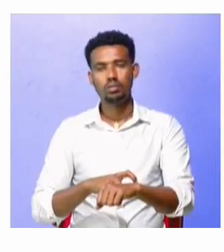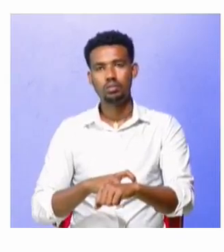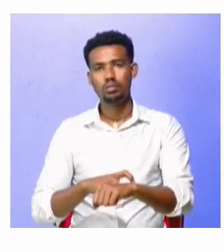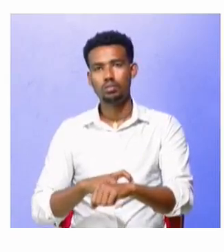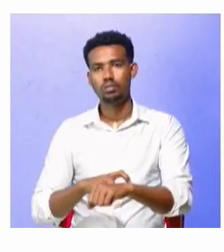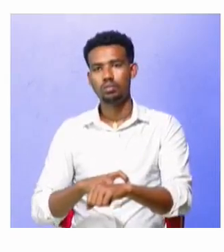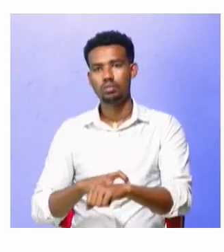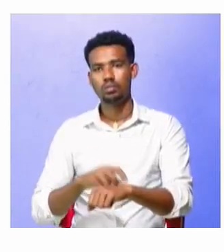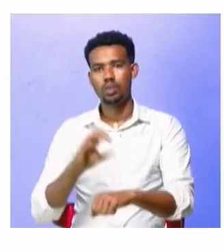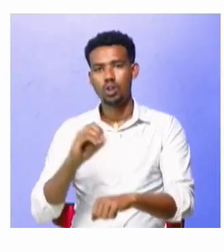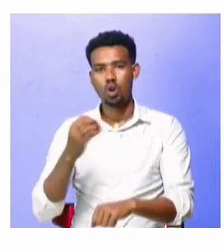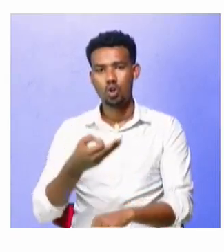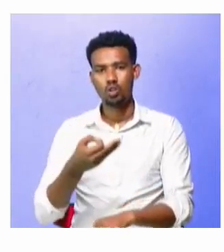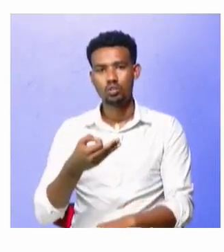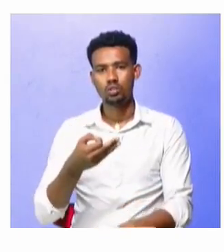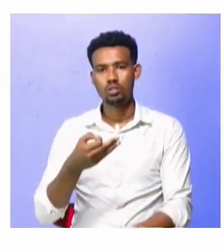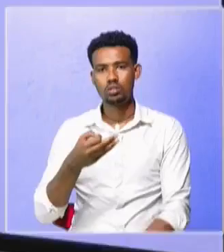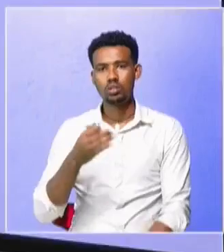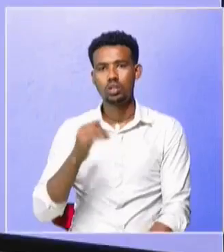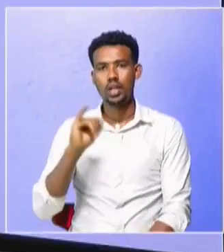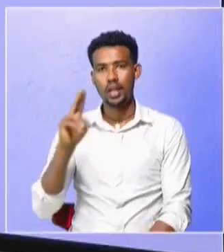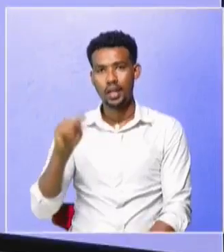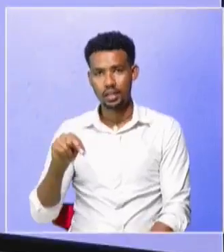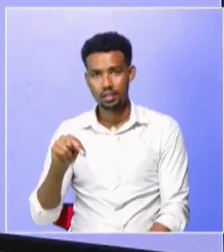on, in,